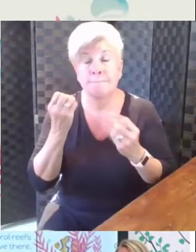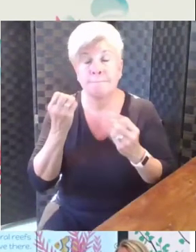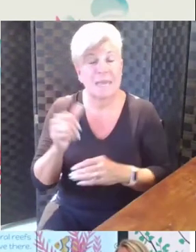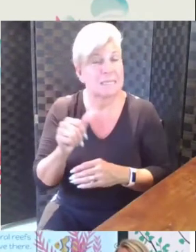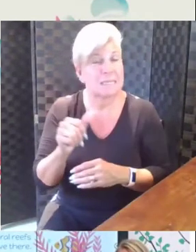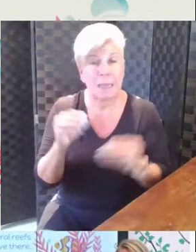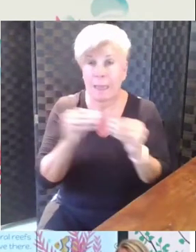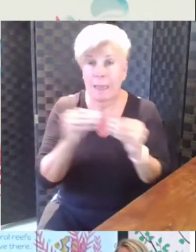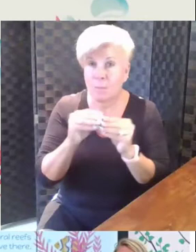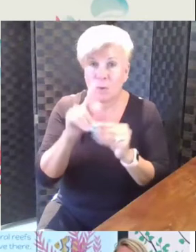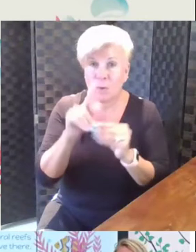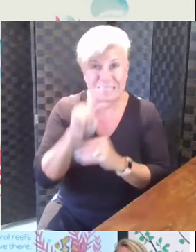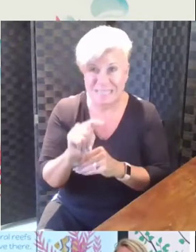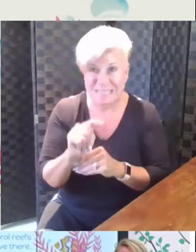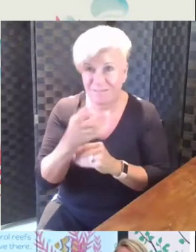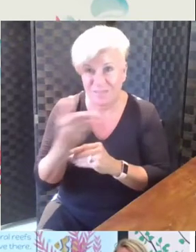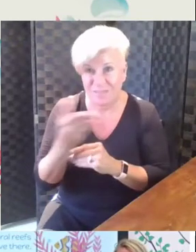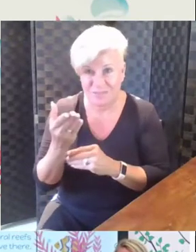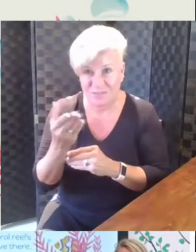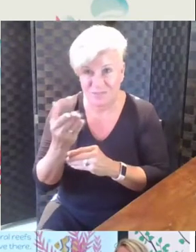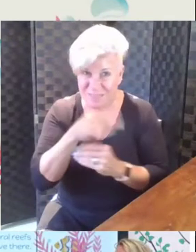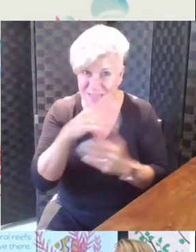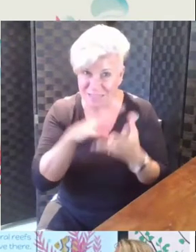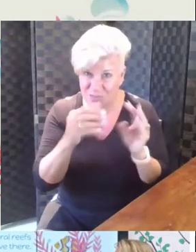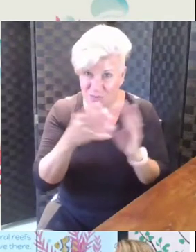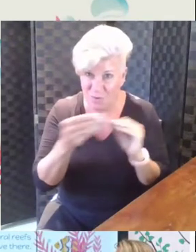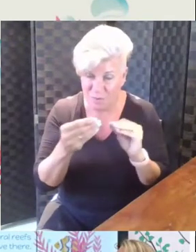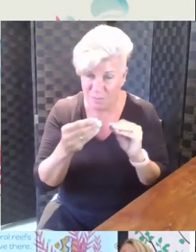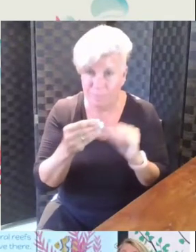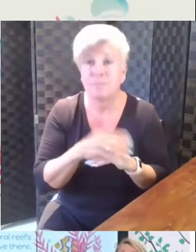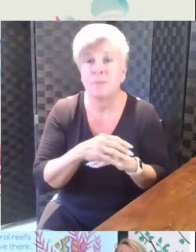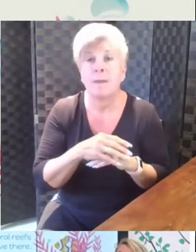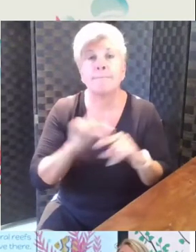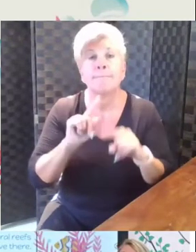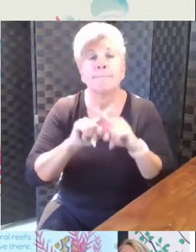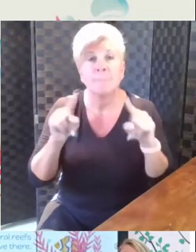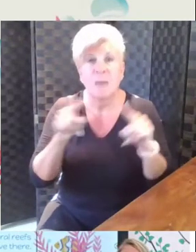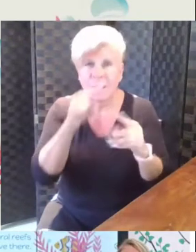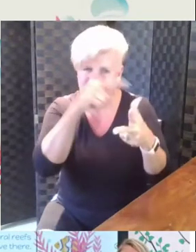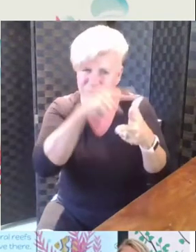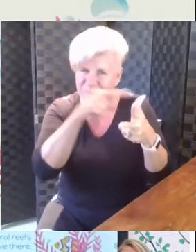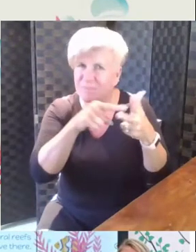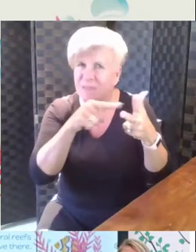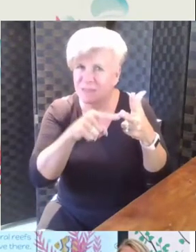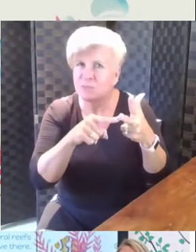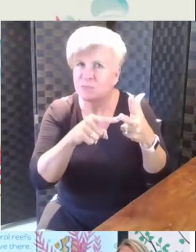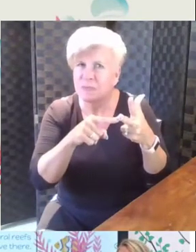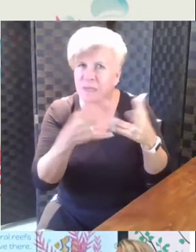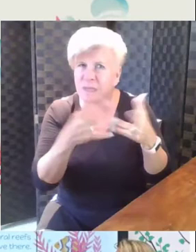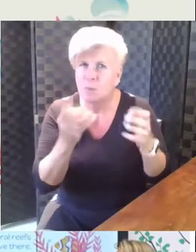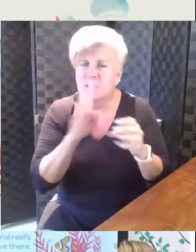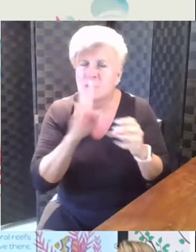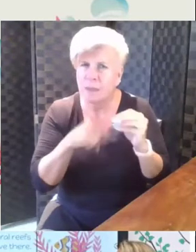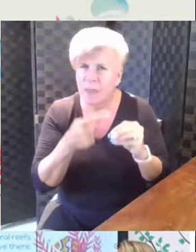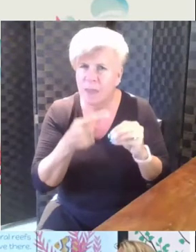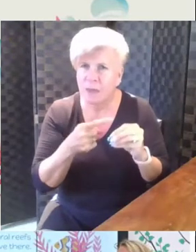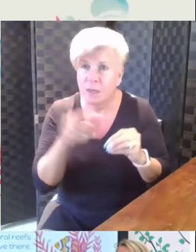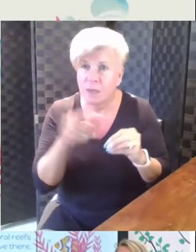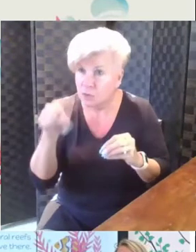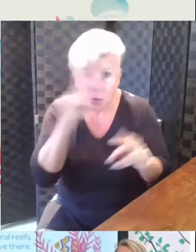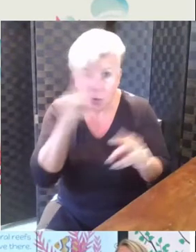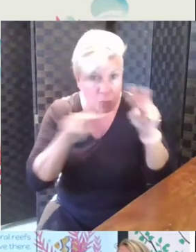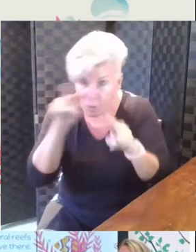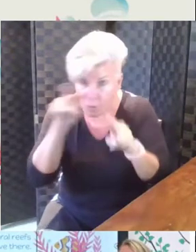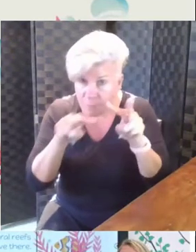more text features in that story that we read. However, these were just the three that I highlighted. If you're looking for